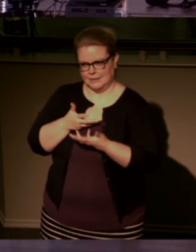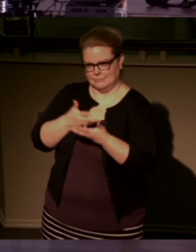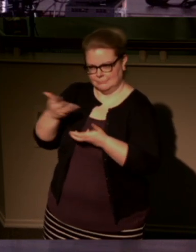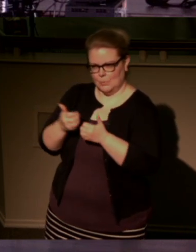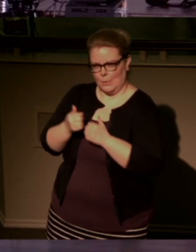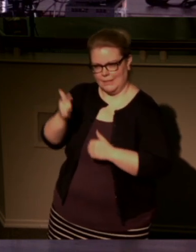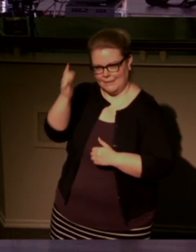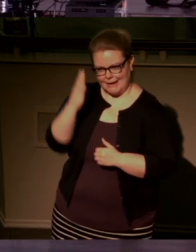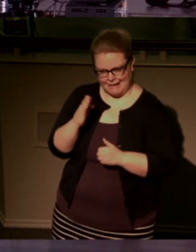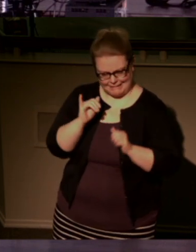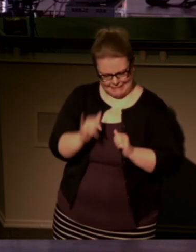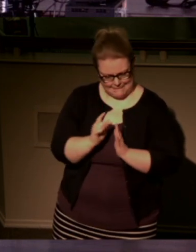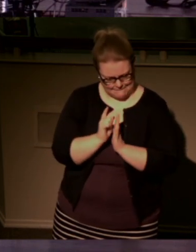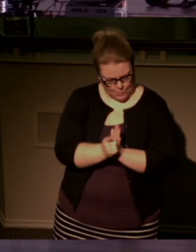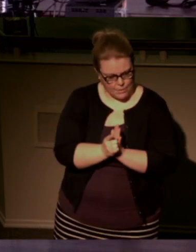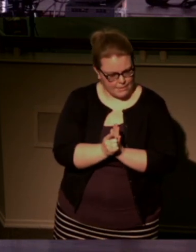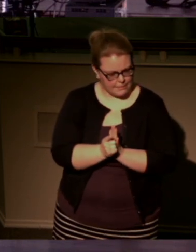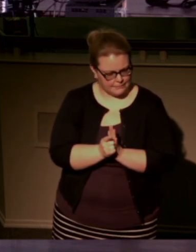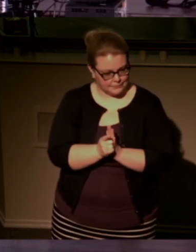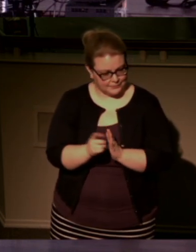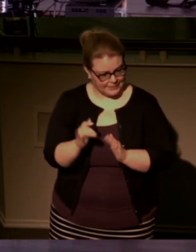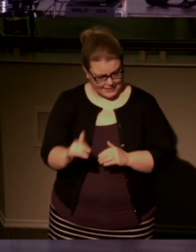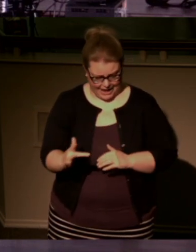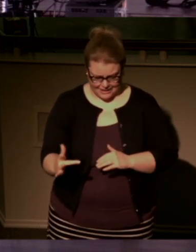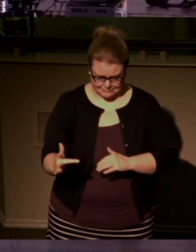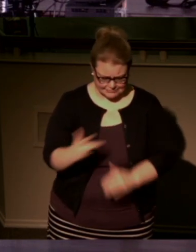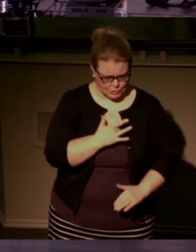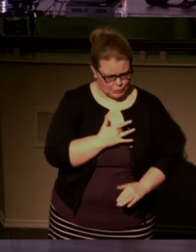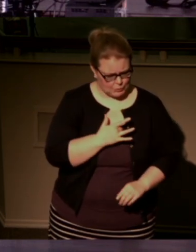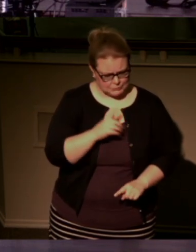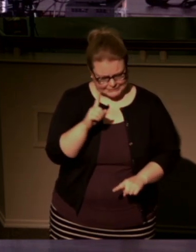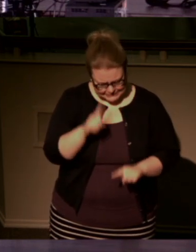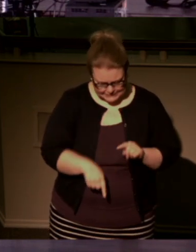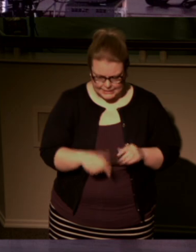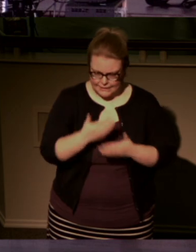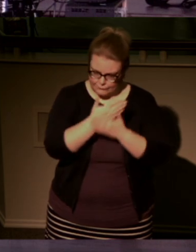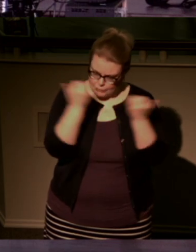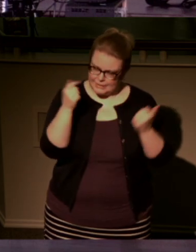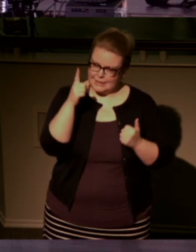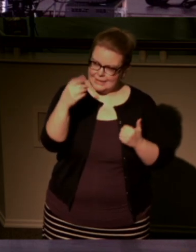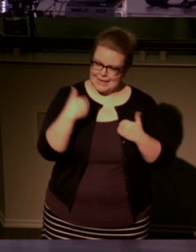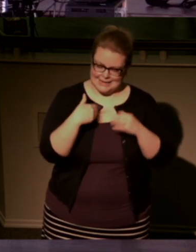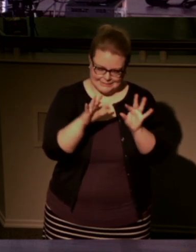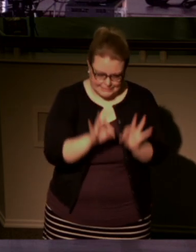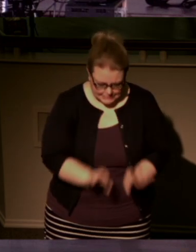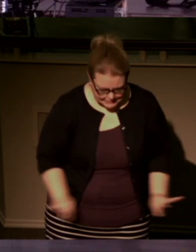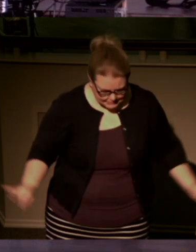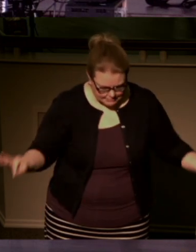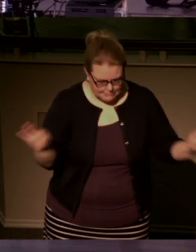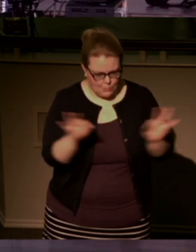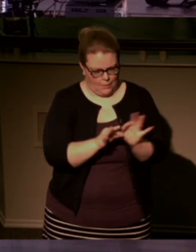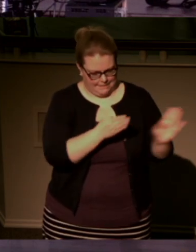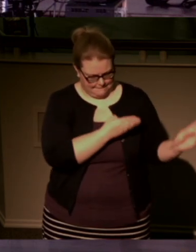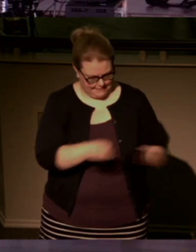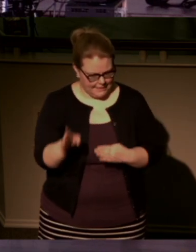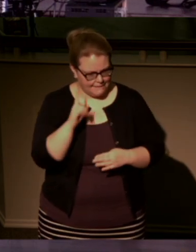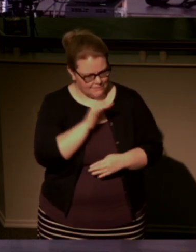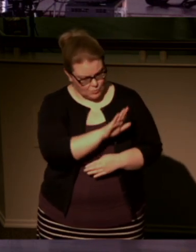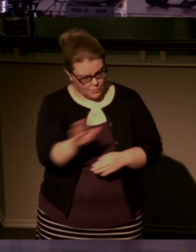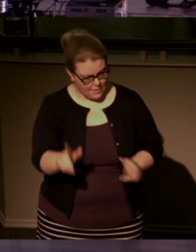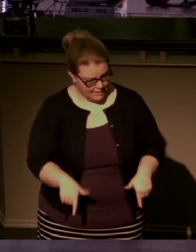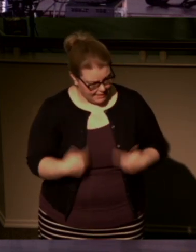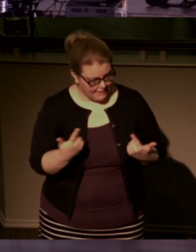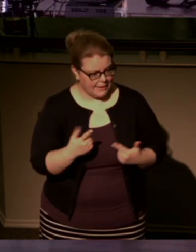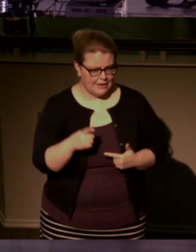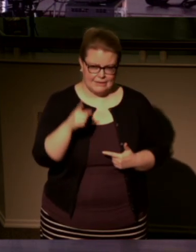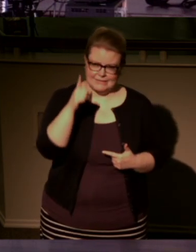moment. And you cannot forget that God has a critically important plan for your life, and he is